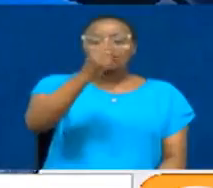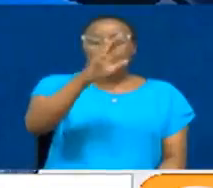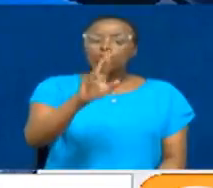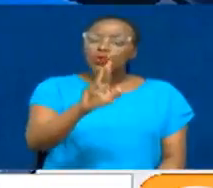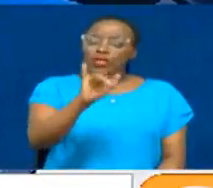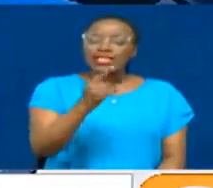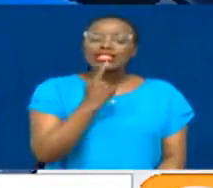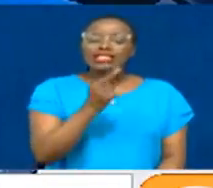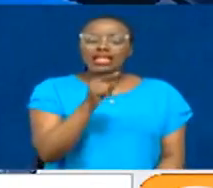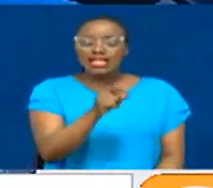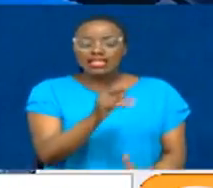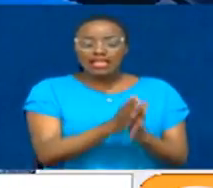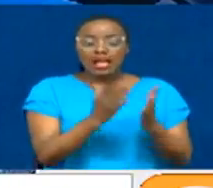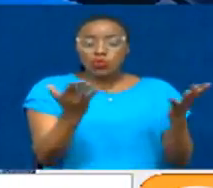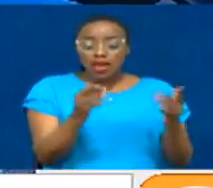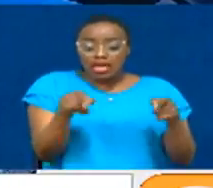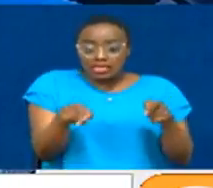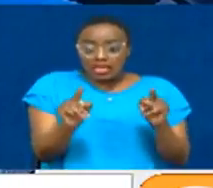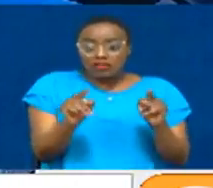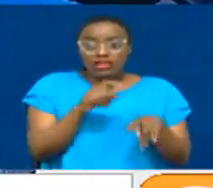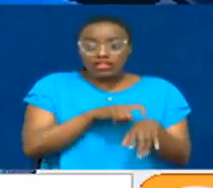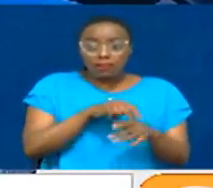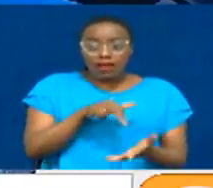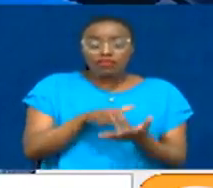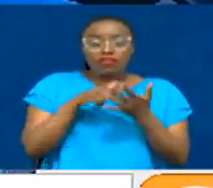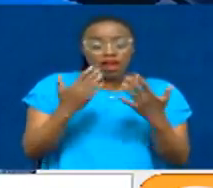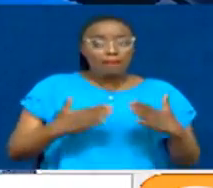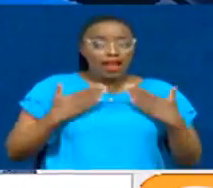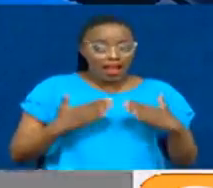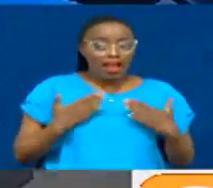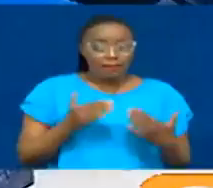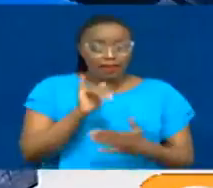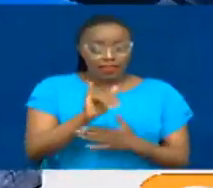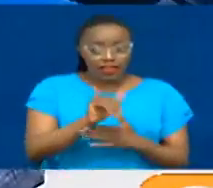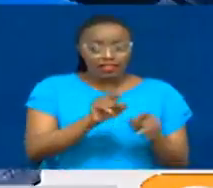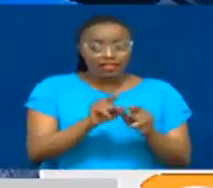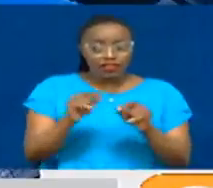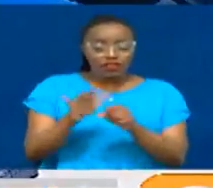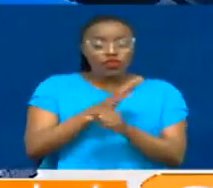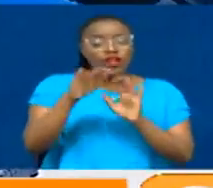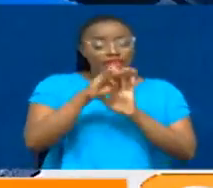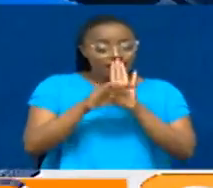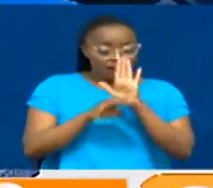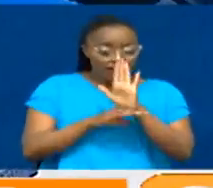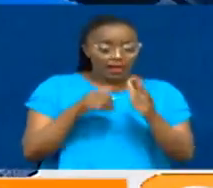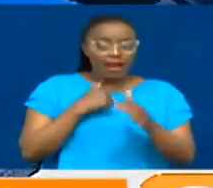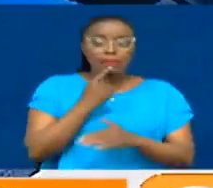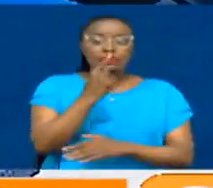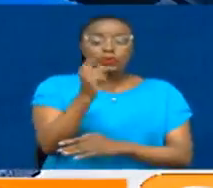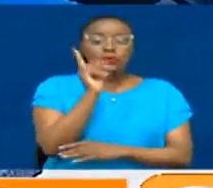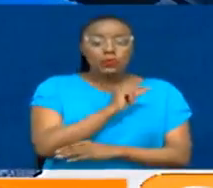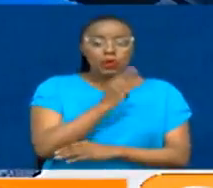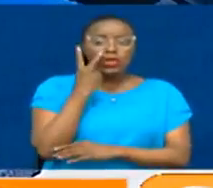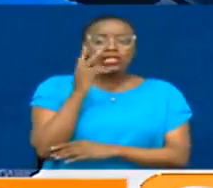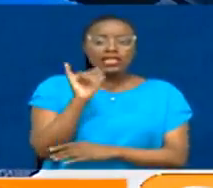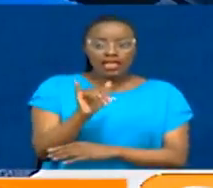it. And I think I'm glad at least he issued an apology statement, as you can put it. Yes, we see it that